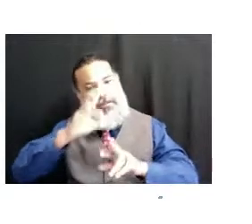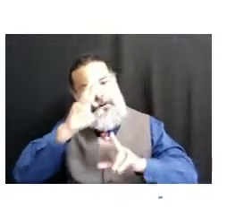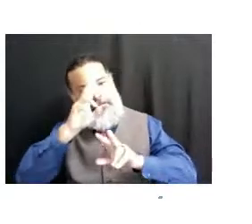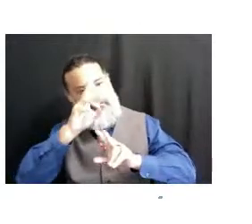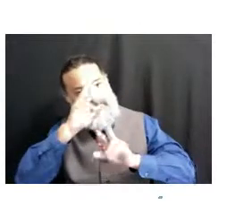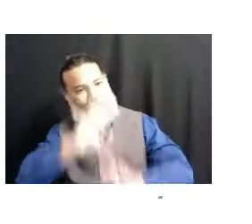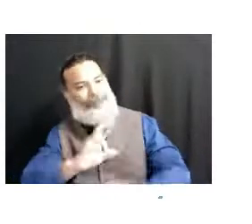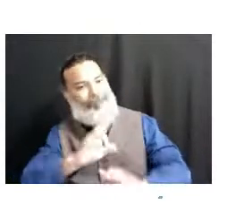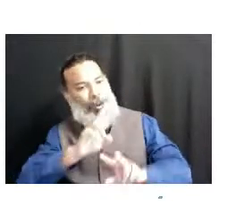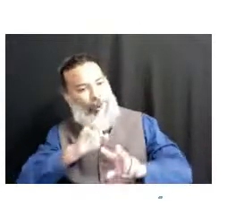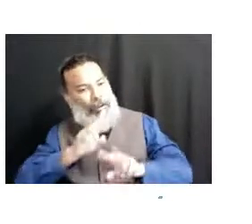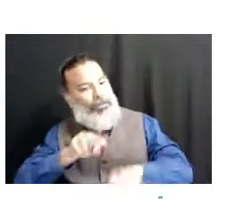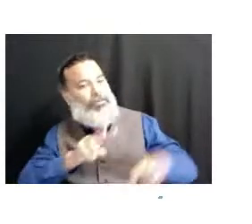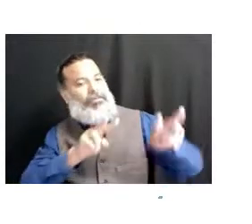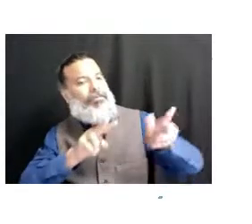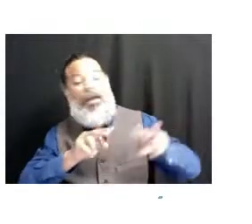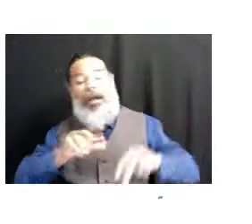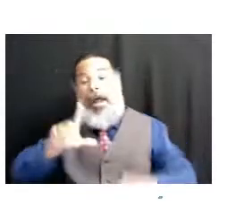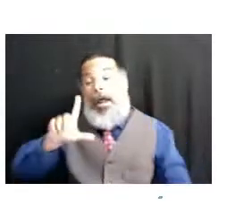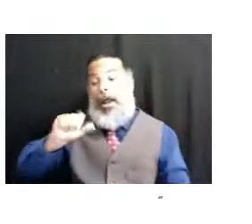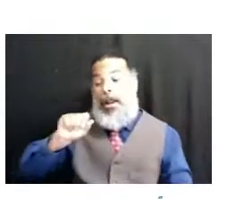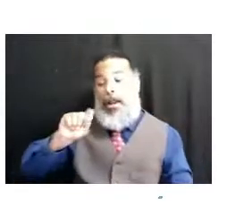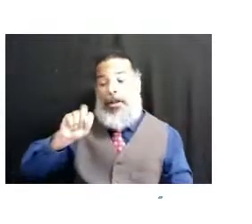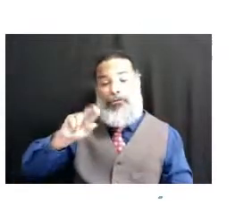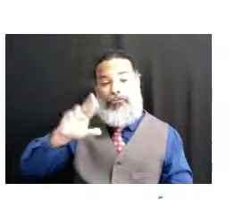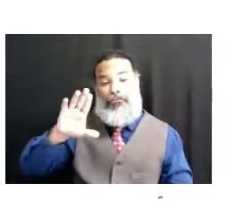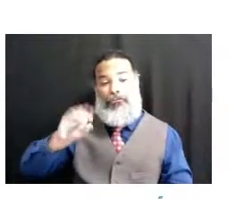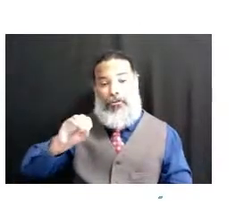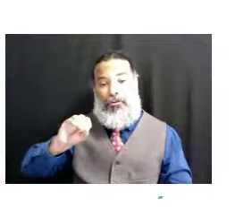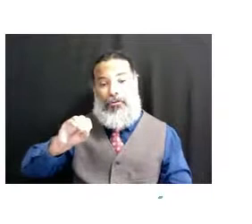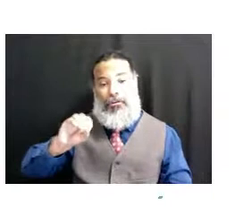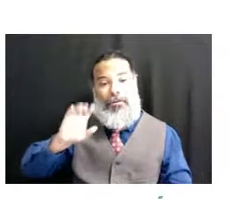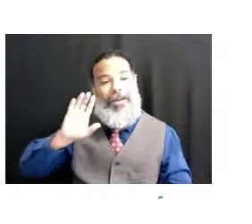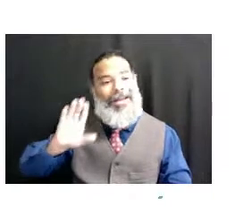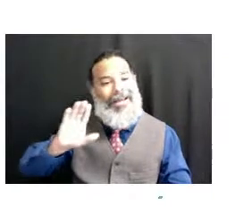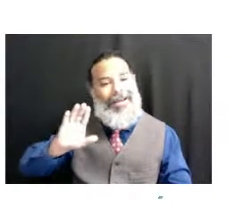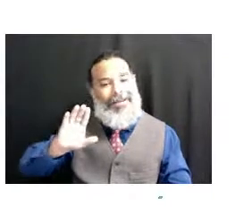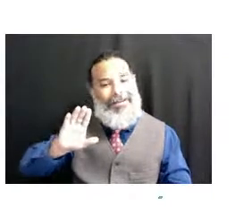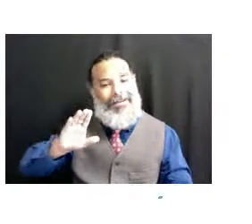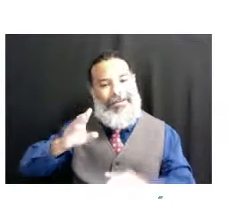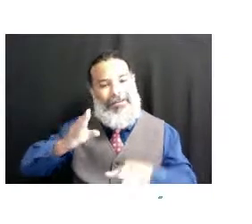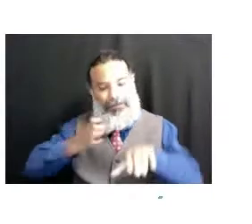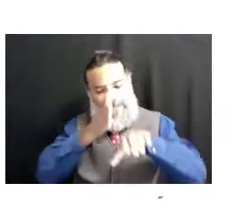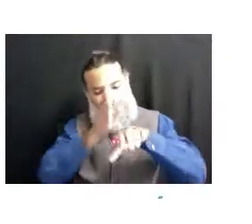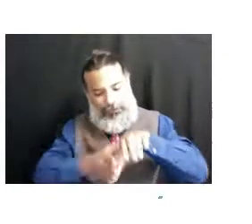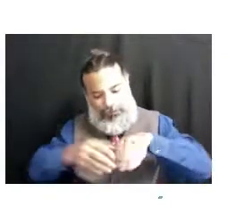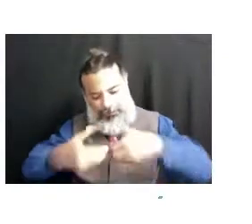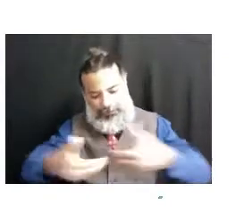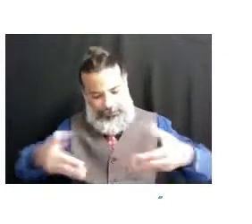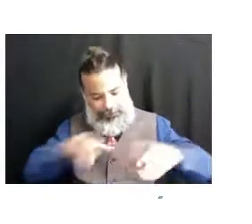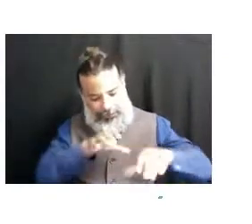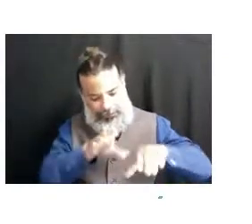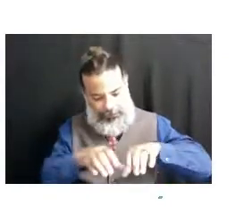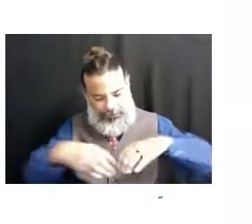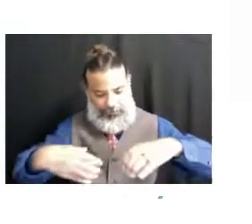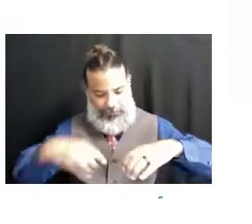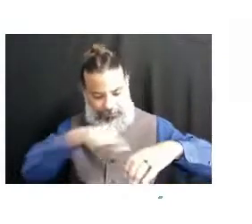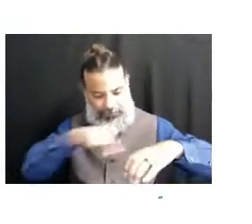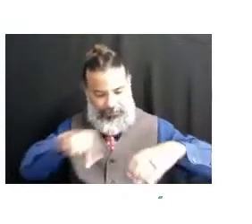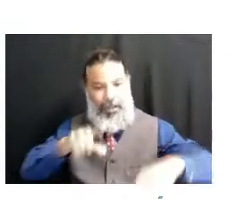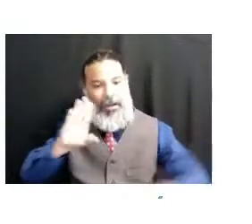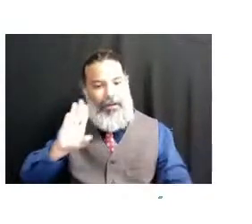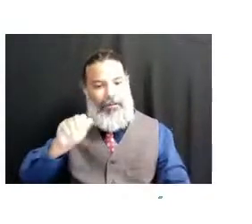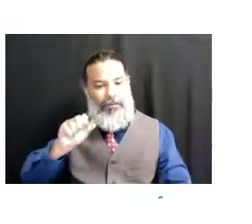And Latrobe's cross-section of the Basilica shows us the marvel